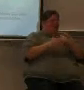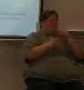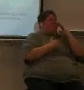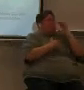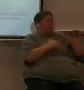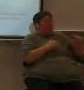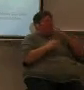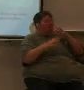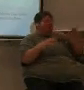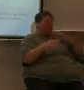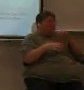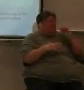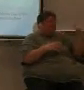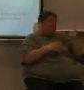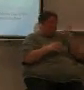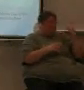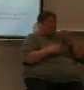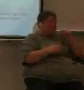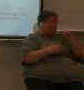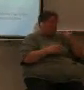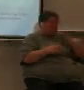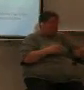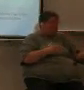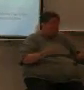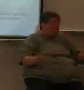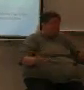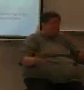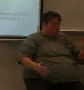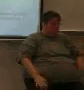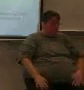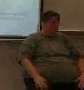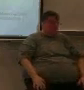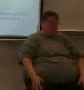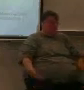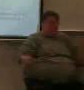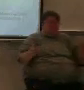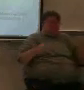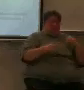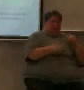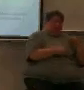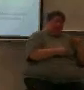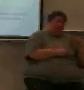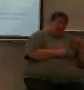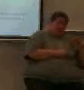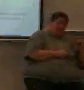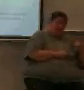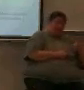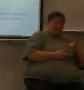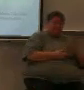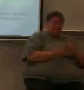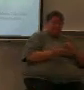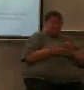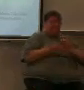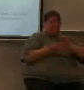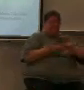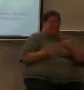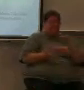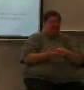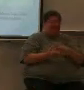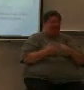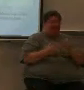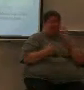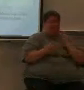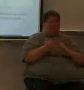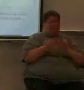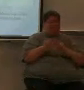And so the administration that was in place at that time put money into research. The